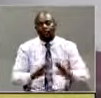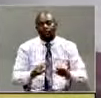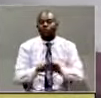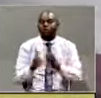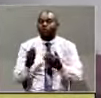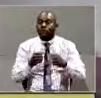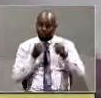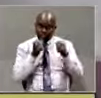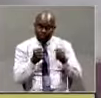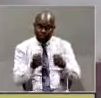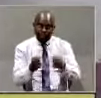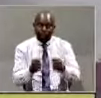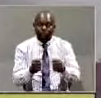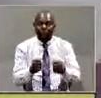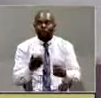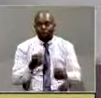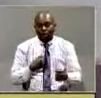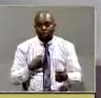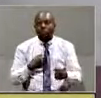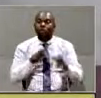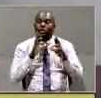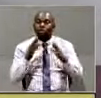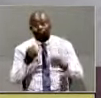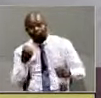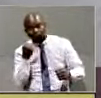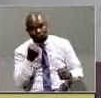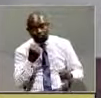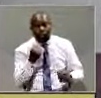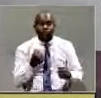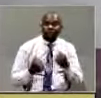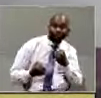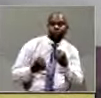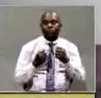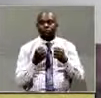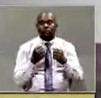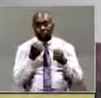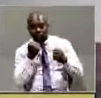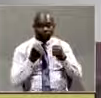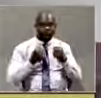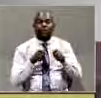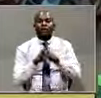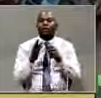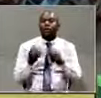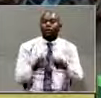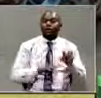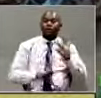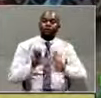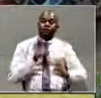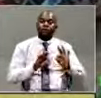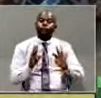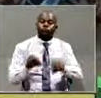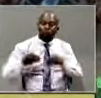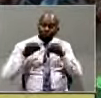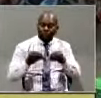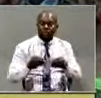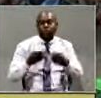be strong. That's the style we have. Hit and don't get hit. Yeah, so the style I'm giving them now is